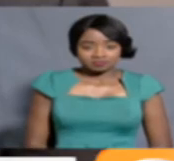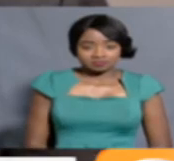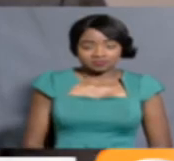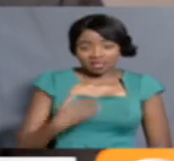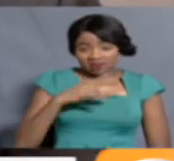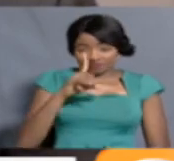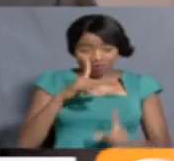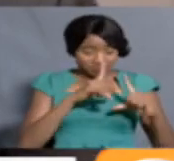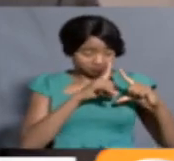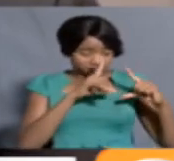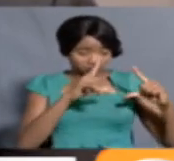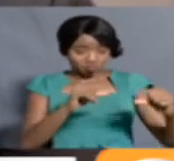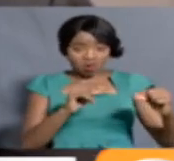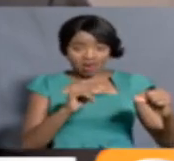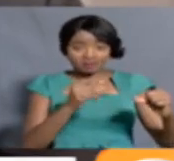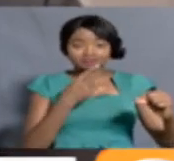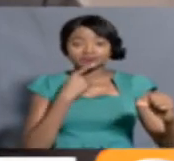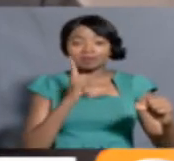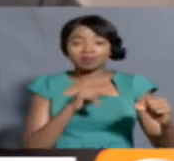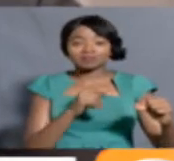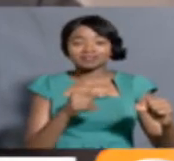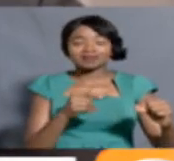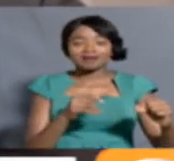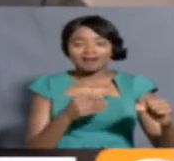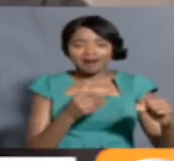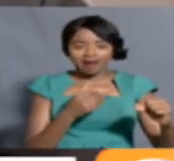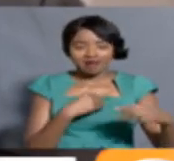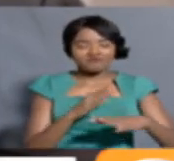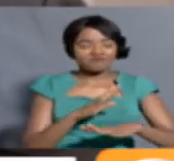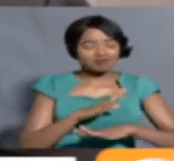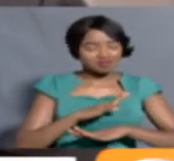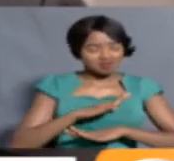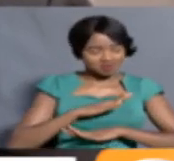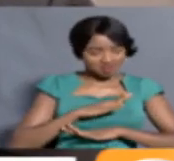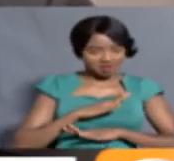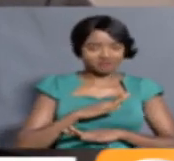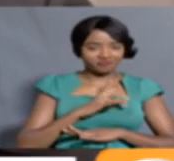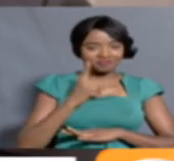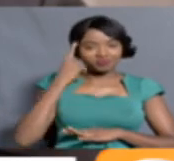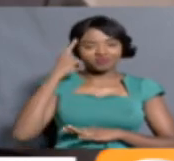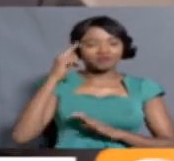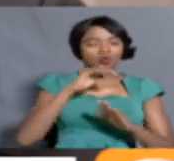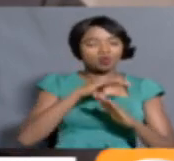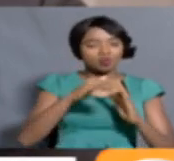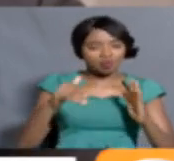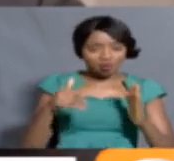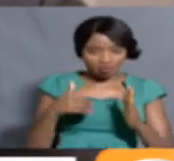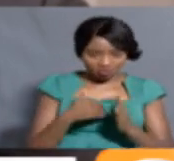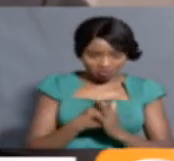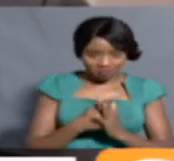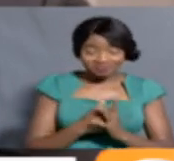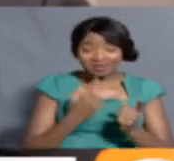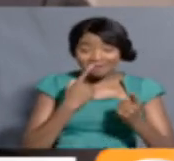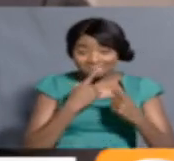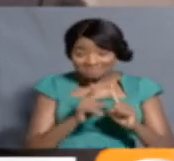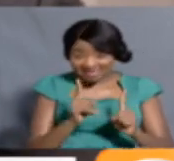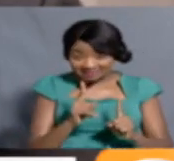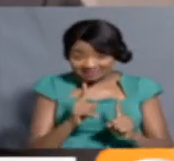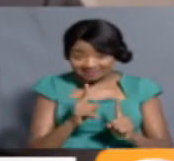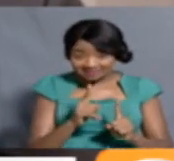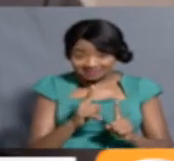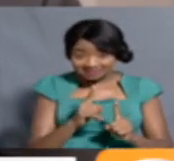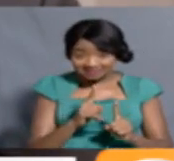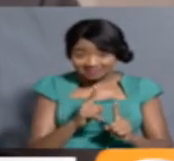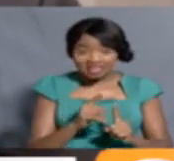Yeah. There is enough for all of us. True. But there is not enough for all our greed. It's enough for everyone's need. Yes,